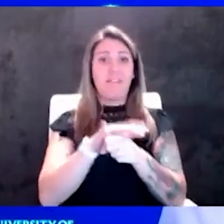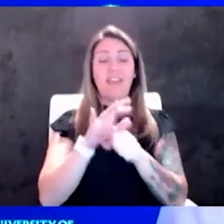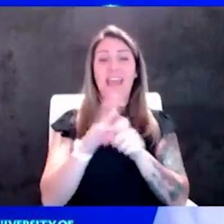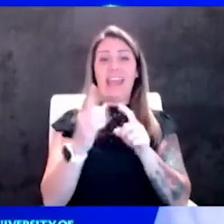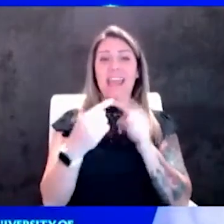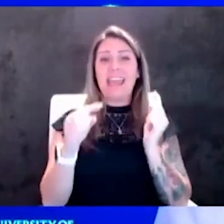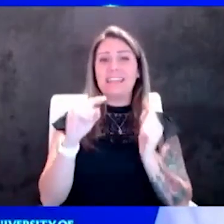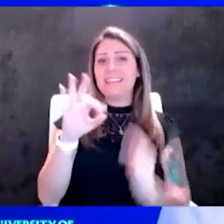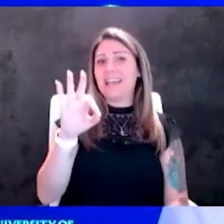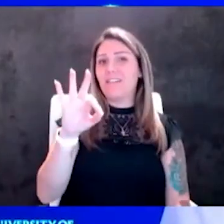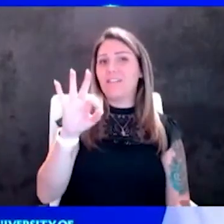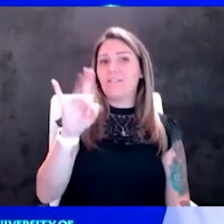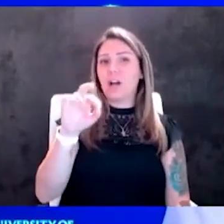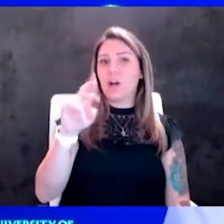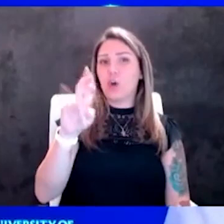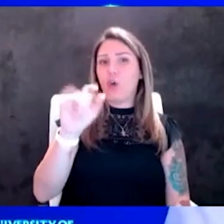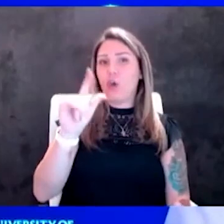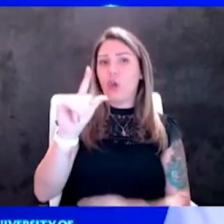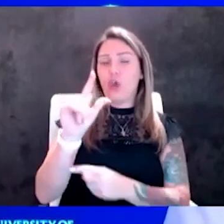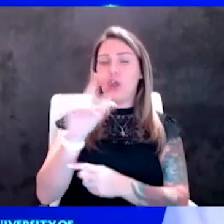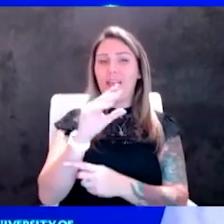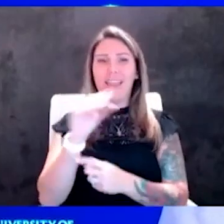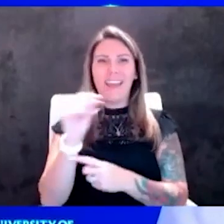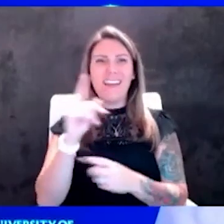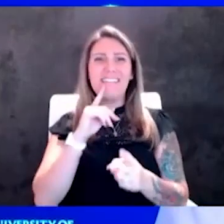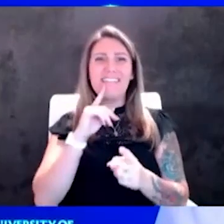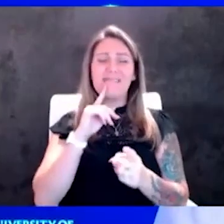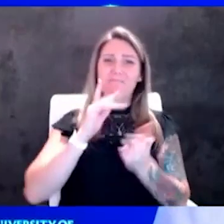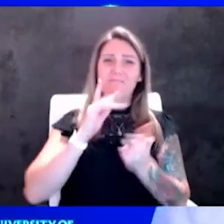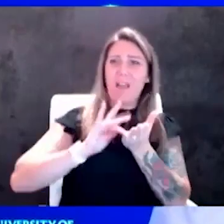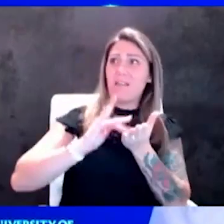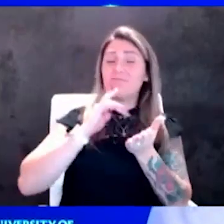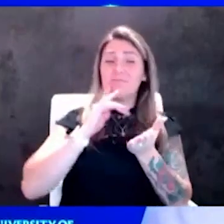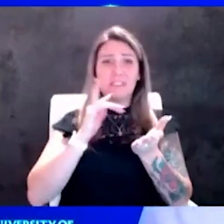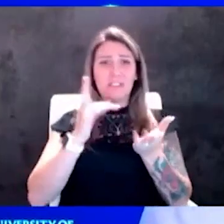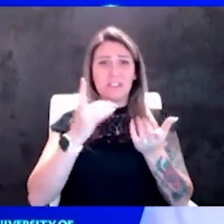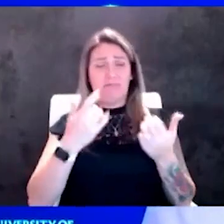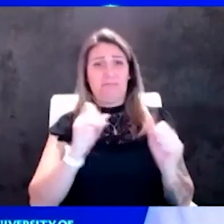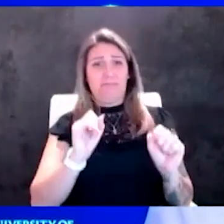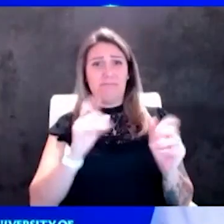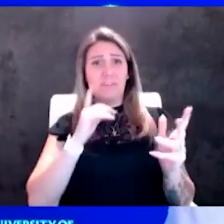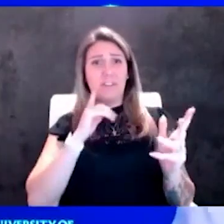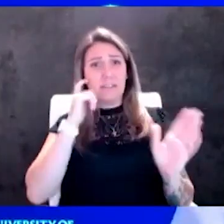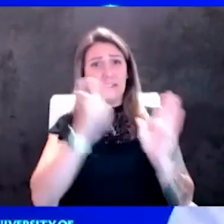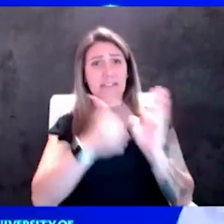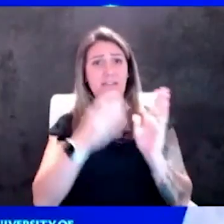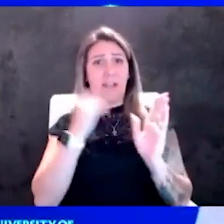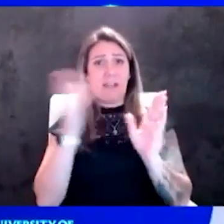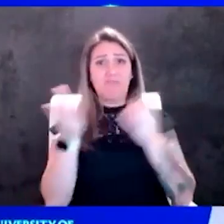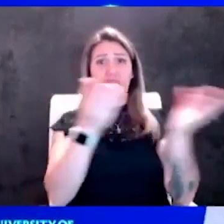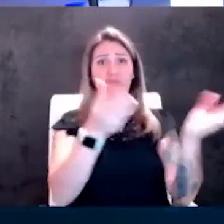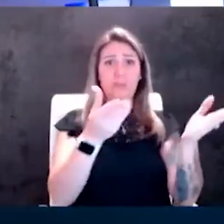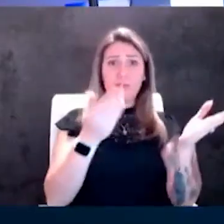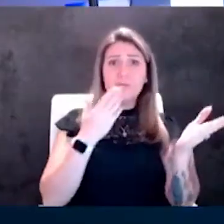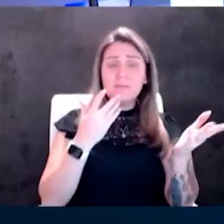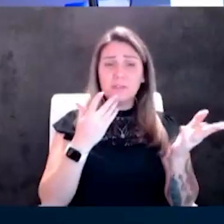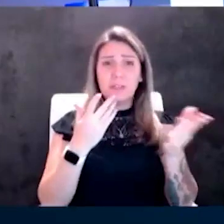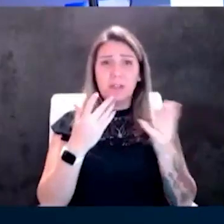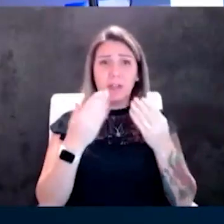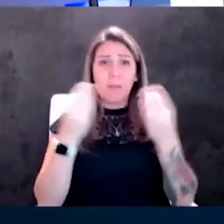drugs in the pipeline because they are difficult to identify and bring to market. And so that's the other thing as well. We don't have a lot of things that are